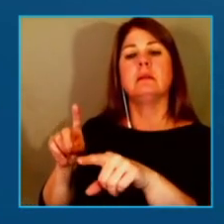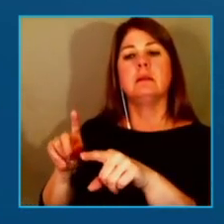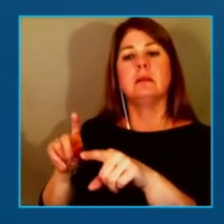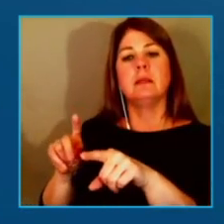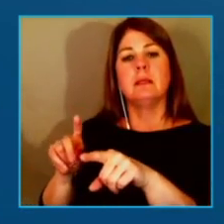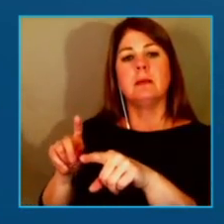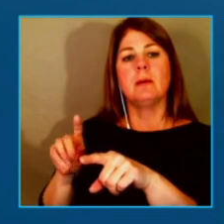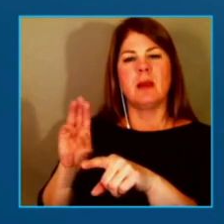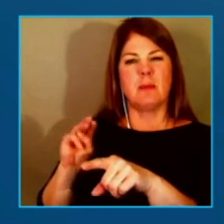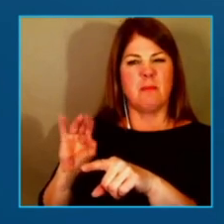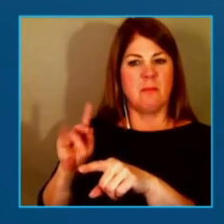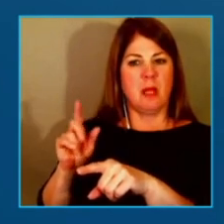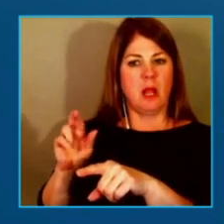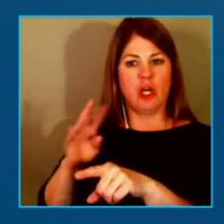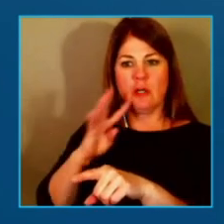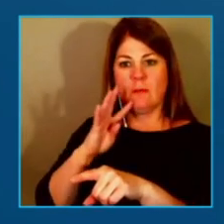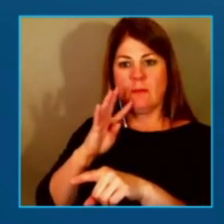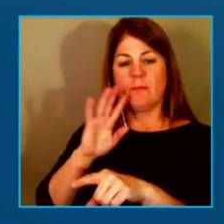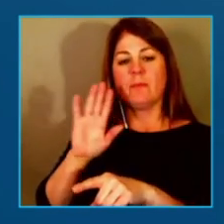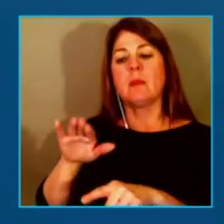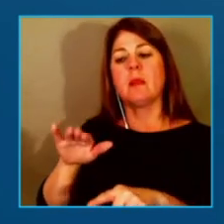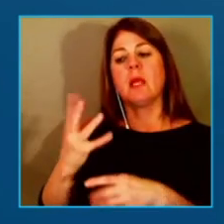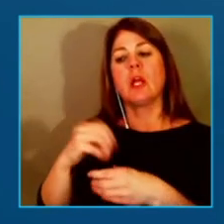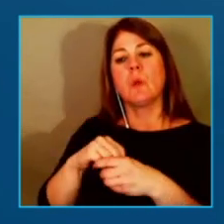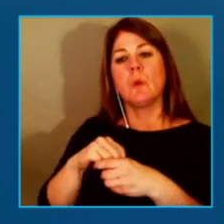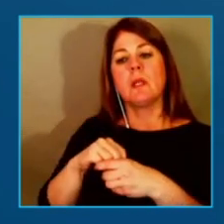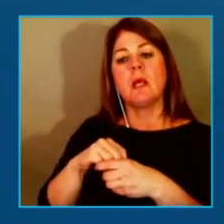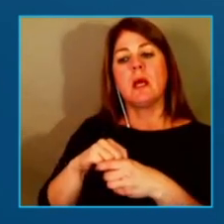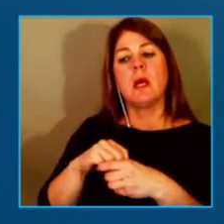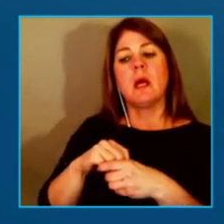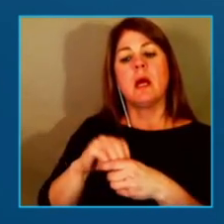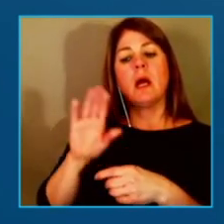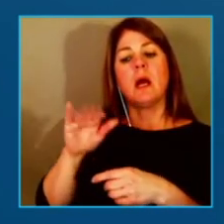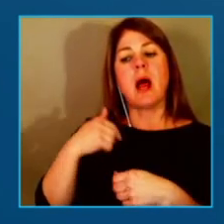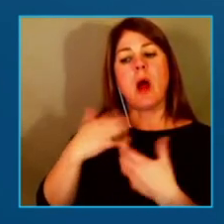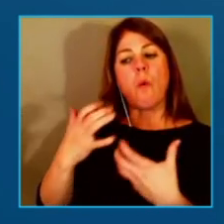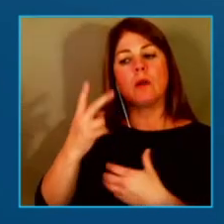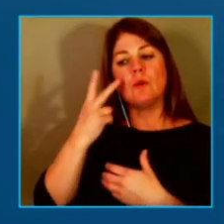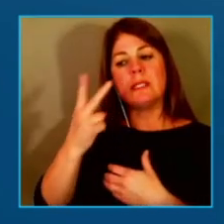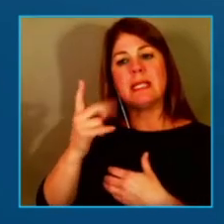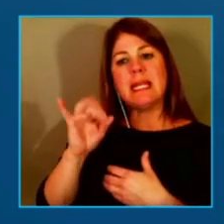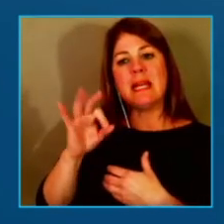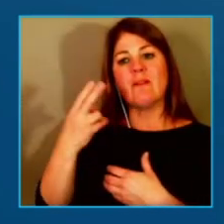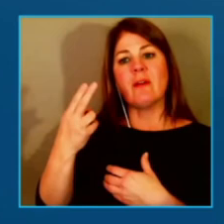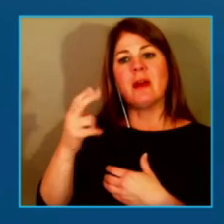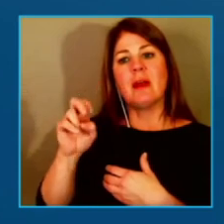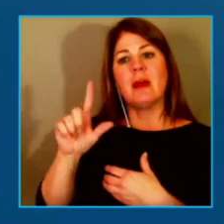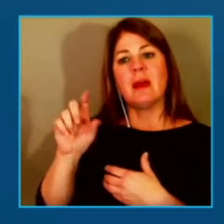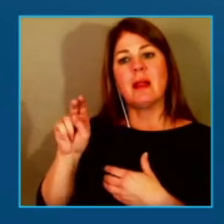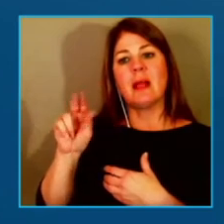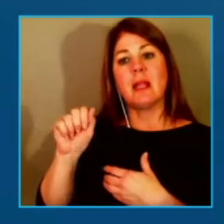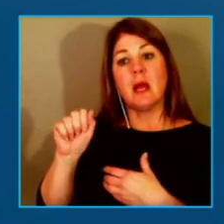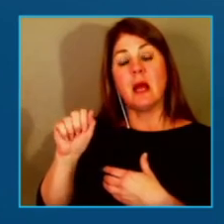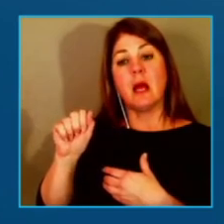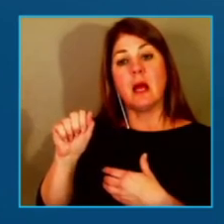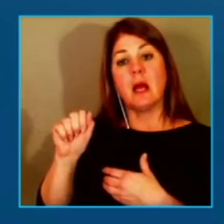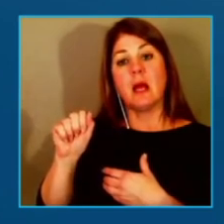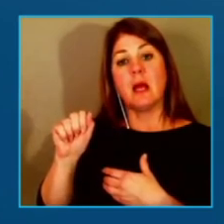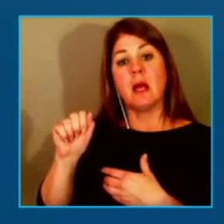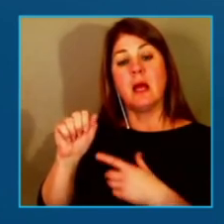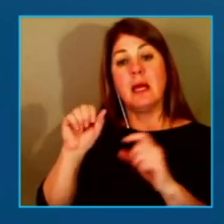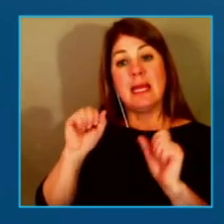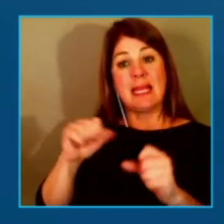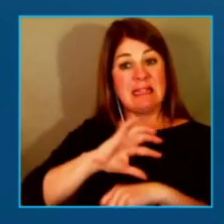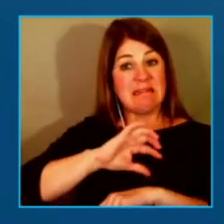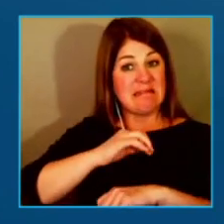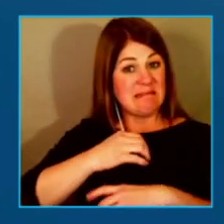I wanted to include Jim. I'd like to see if Helen, our parliamentarian, could make a ruling.